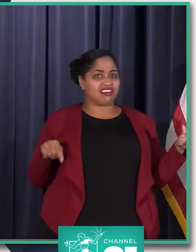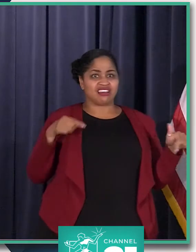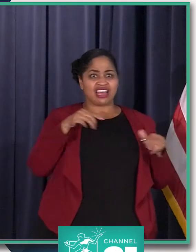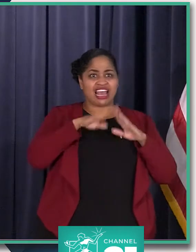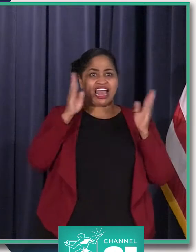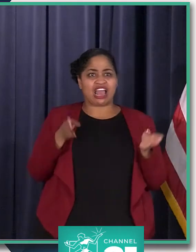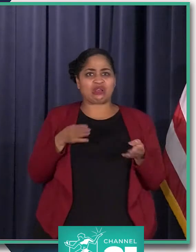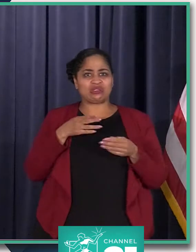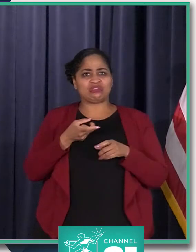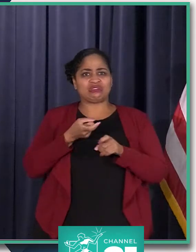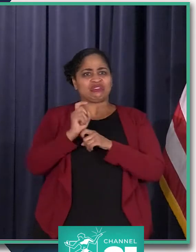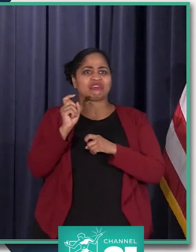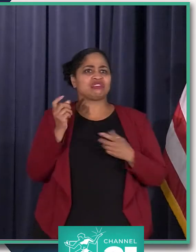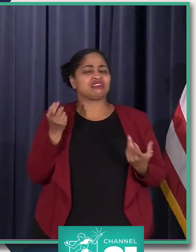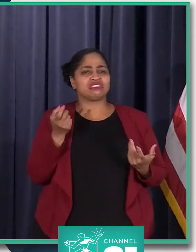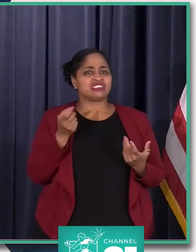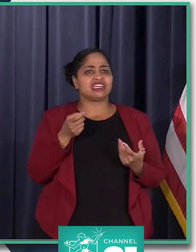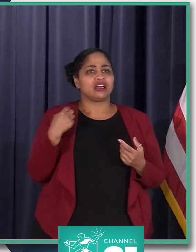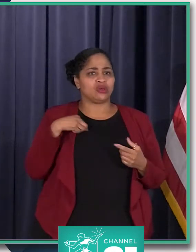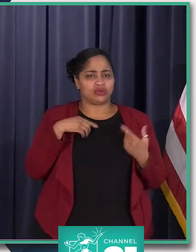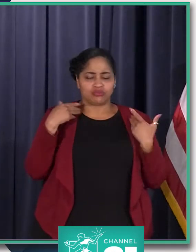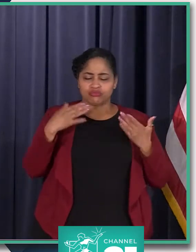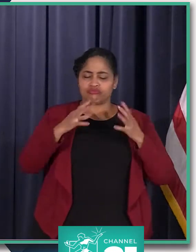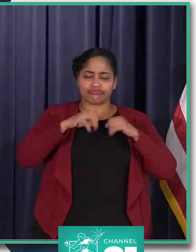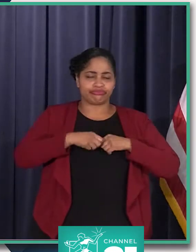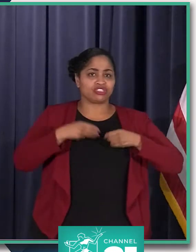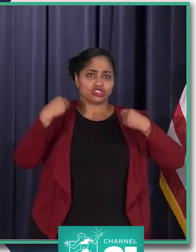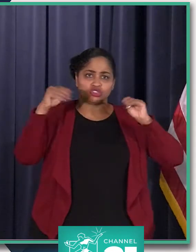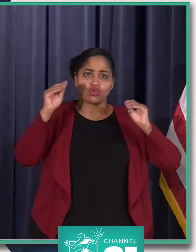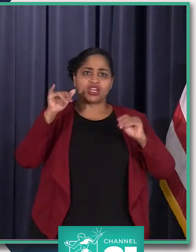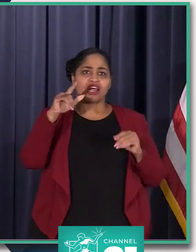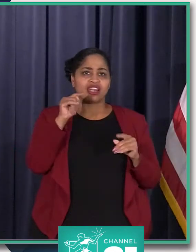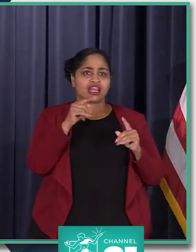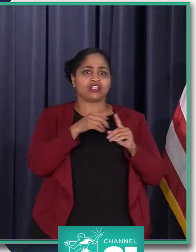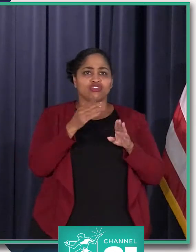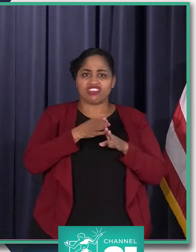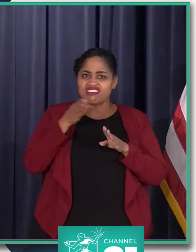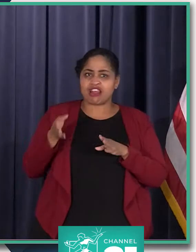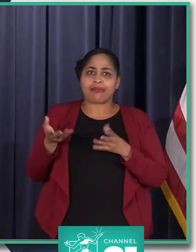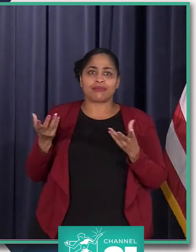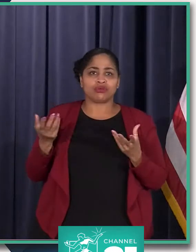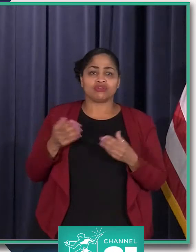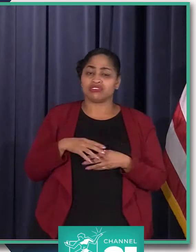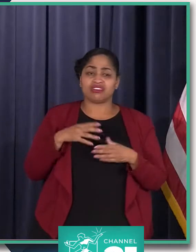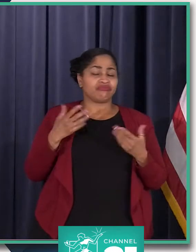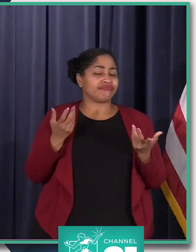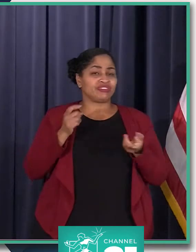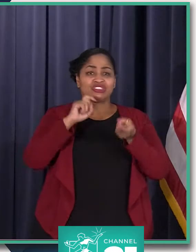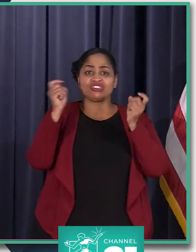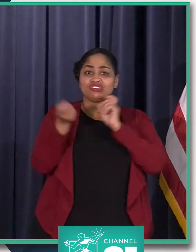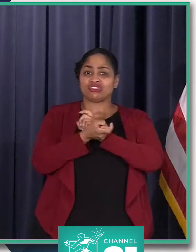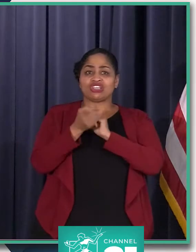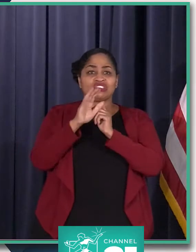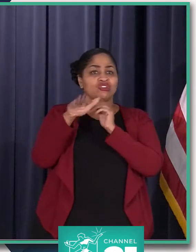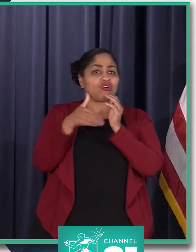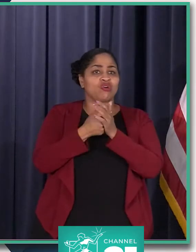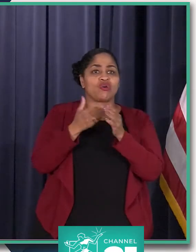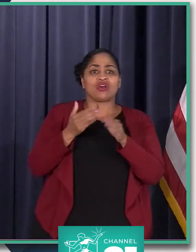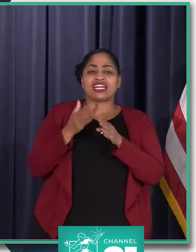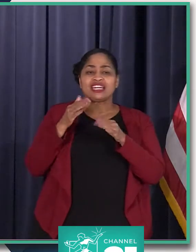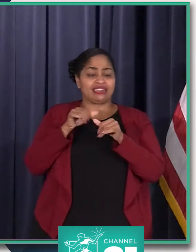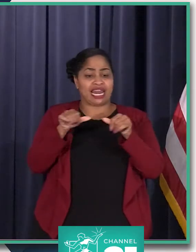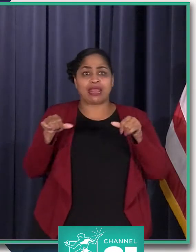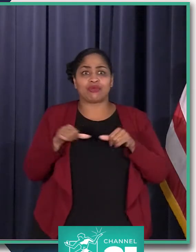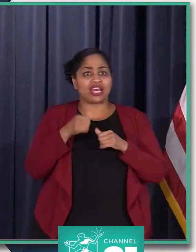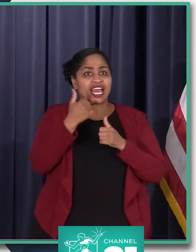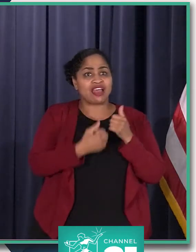Morley? But we, again, took it out, sold the side lot to the neighbors, and it just changes the entire neighborhood. Every single